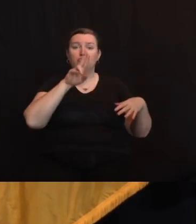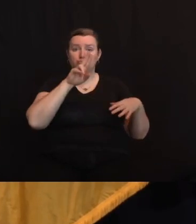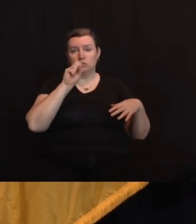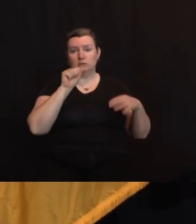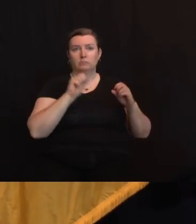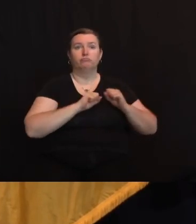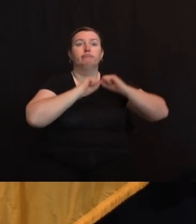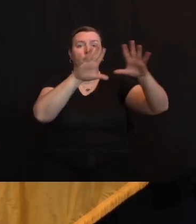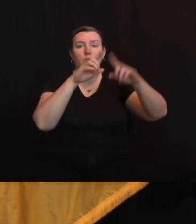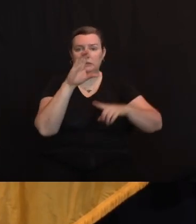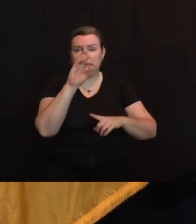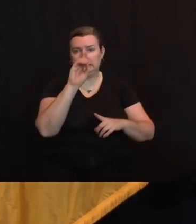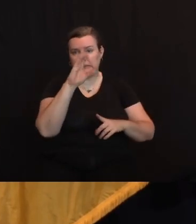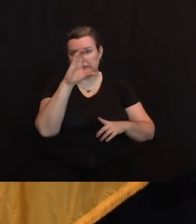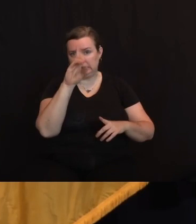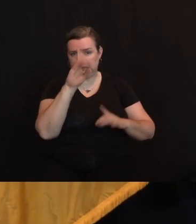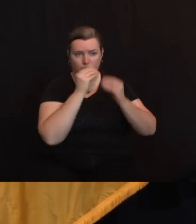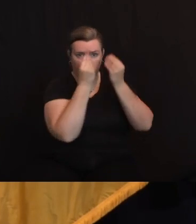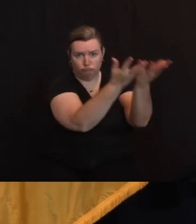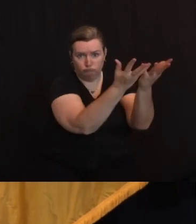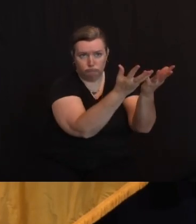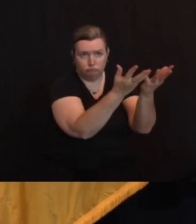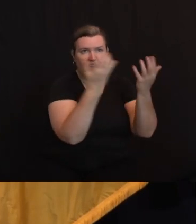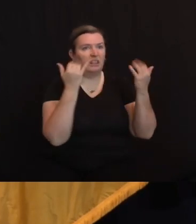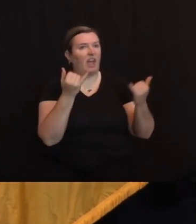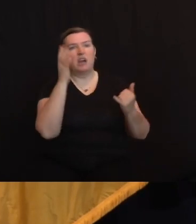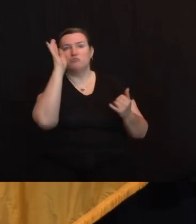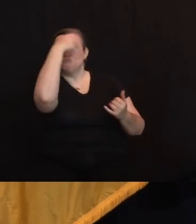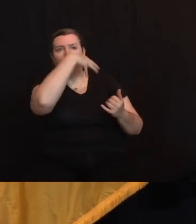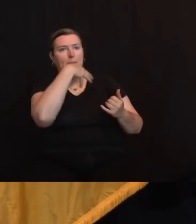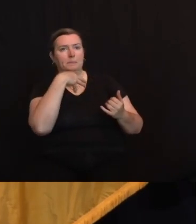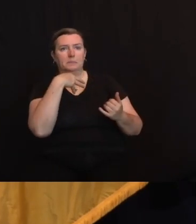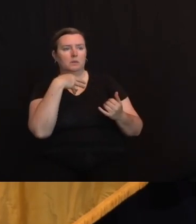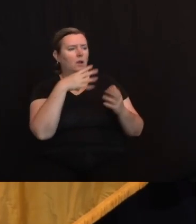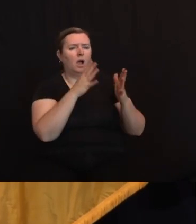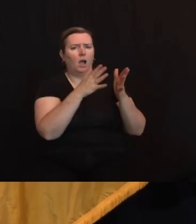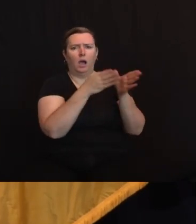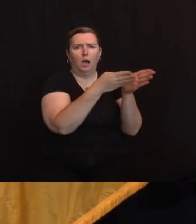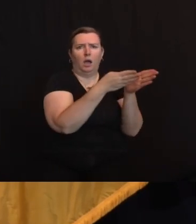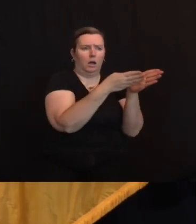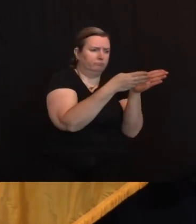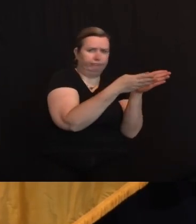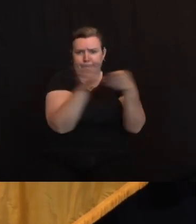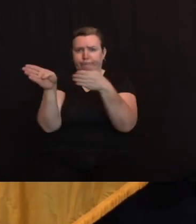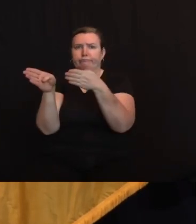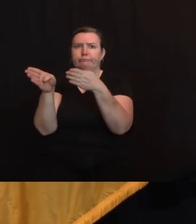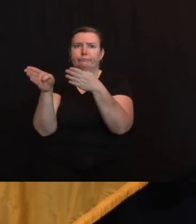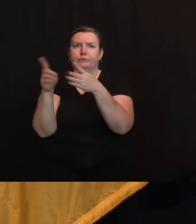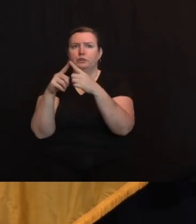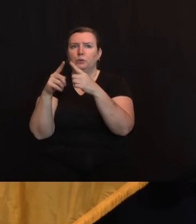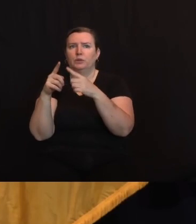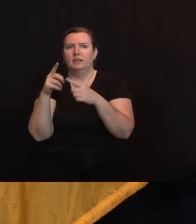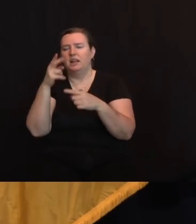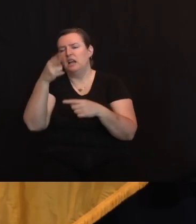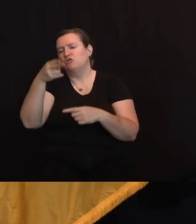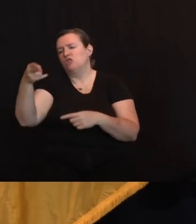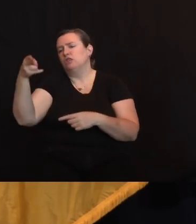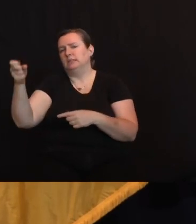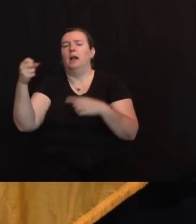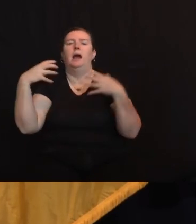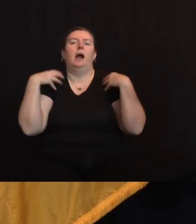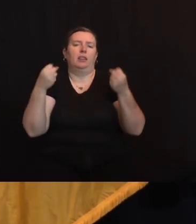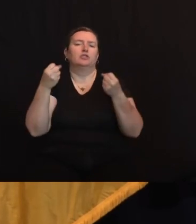the CDC. Now that's being brought under Health and Human Services, which is basically taking